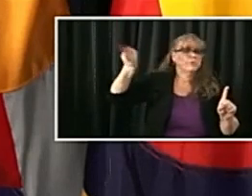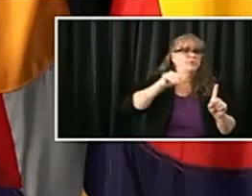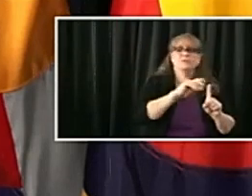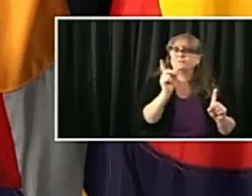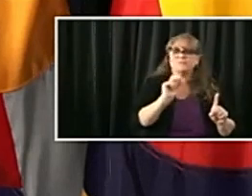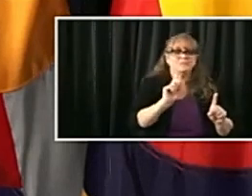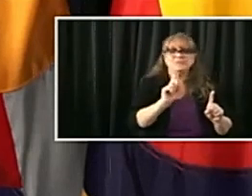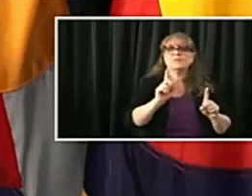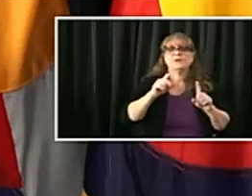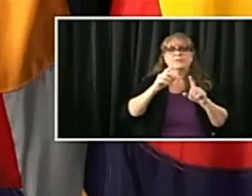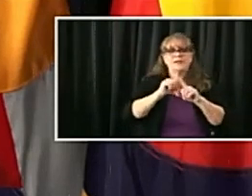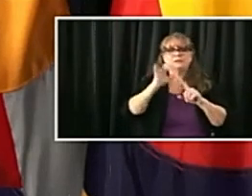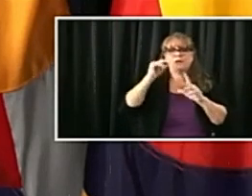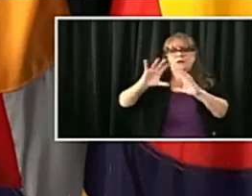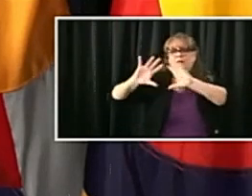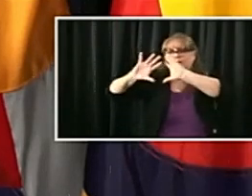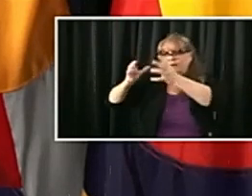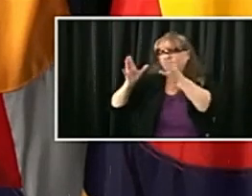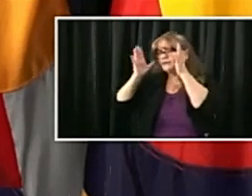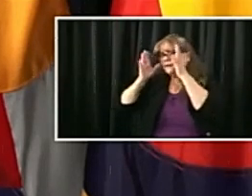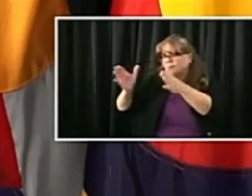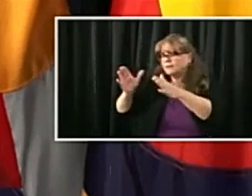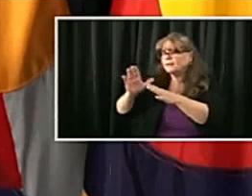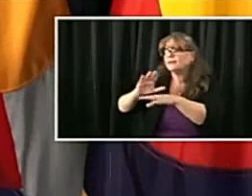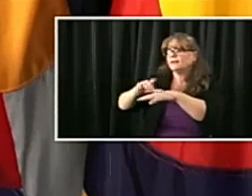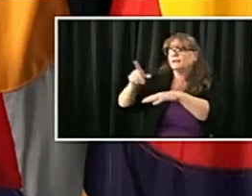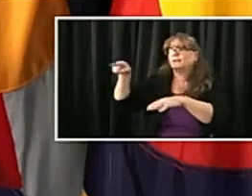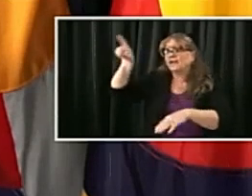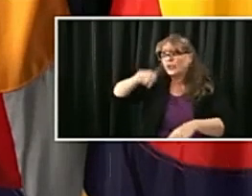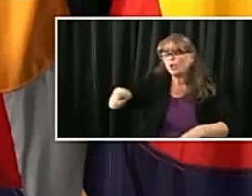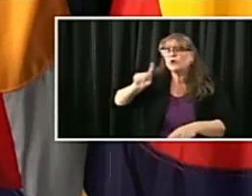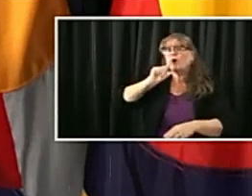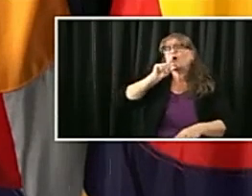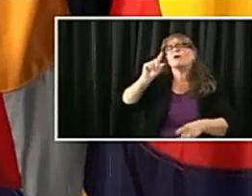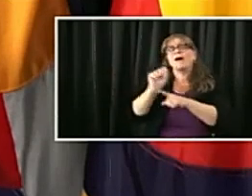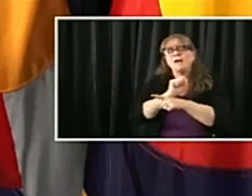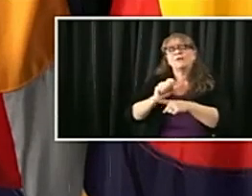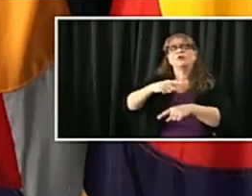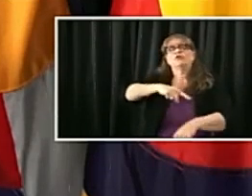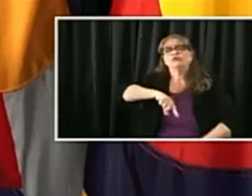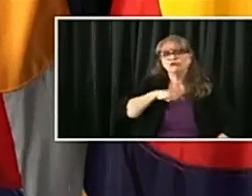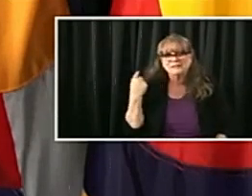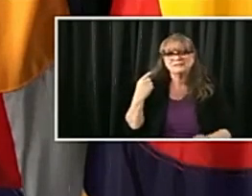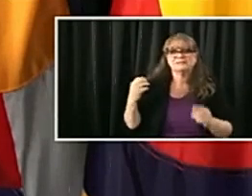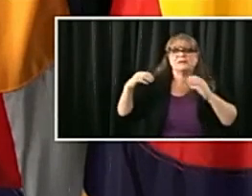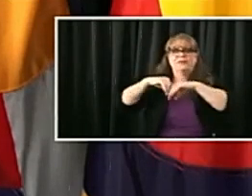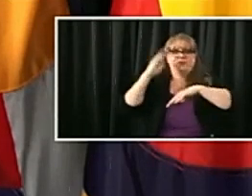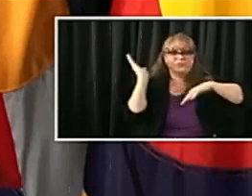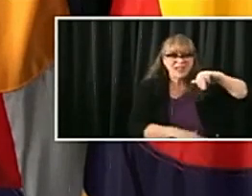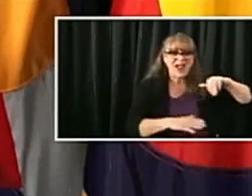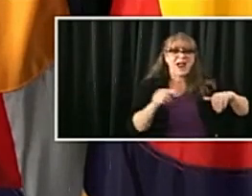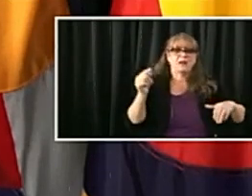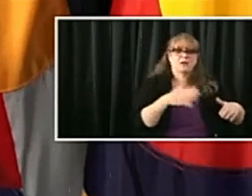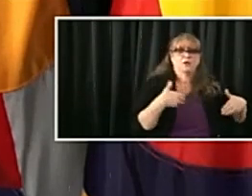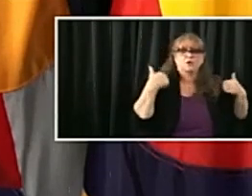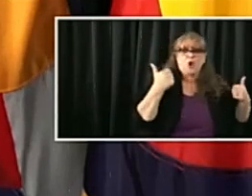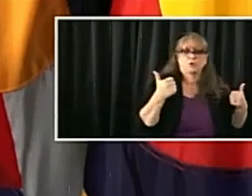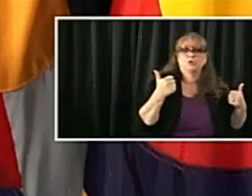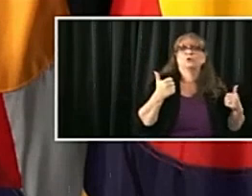not even, not 50, 100% higher, 100 times, 200 times higher based on age as a risk